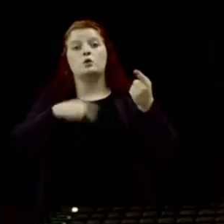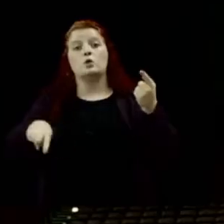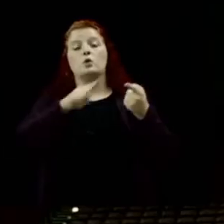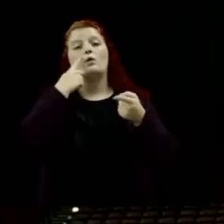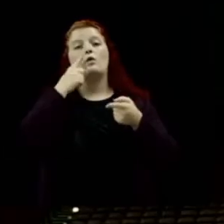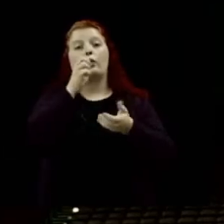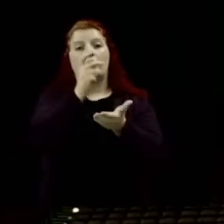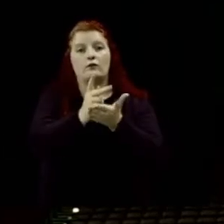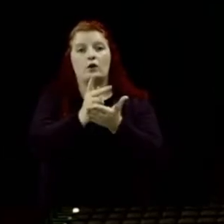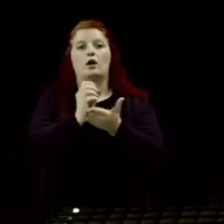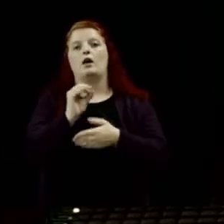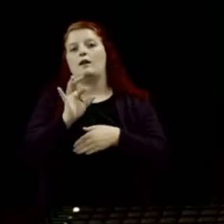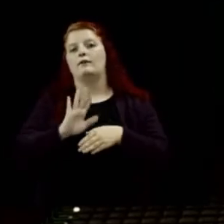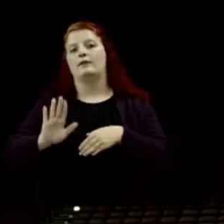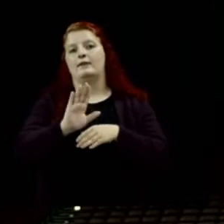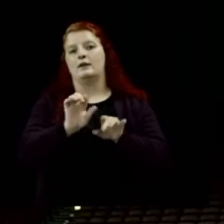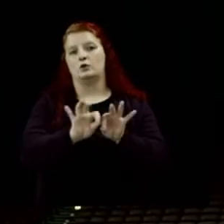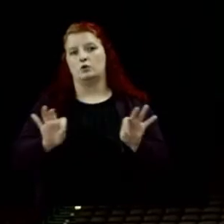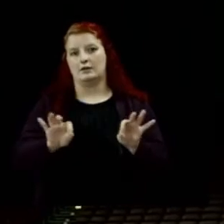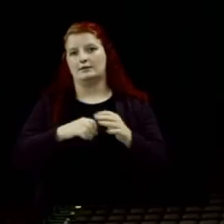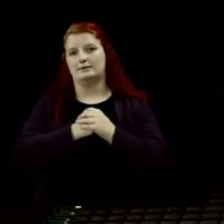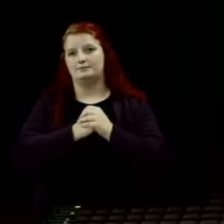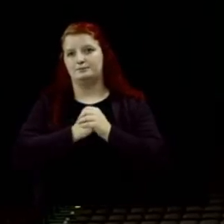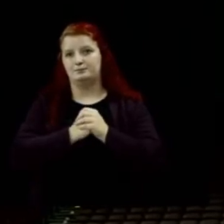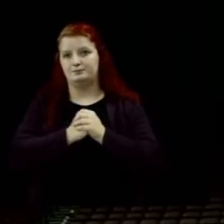said degrees.